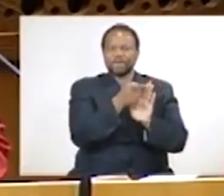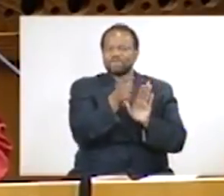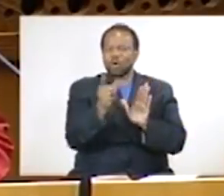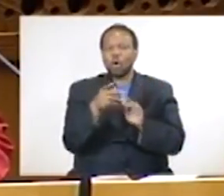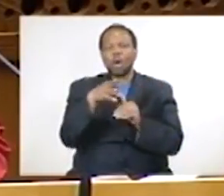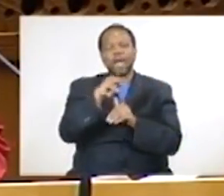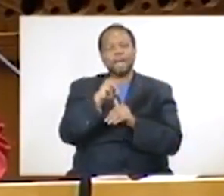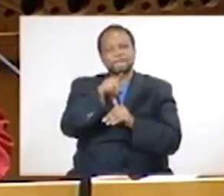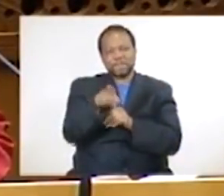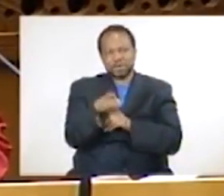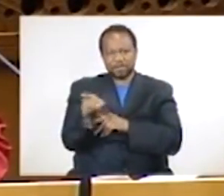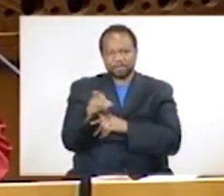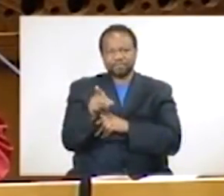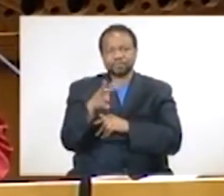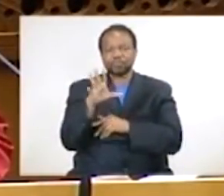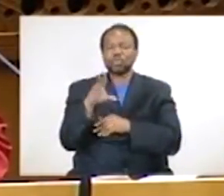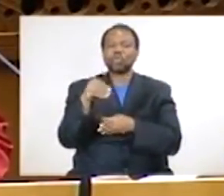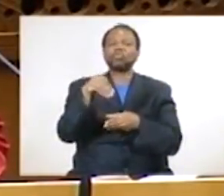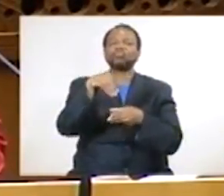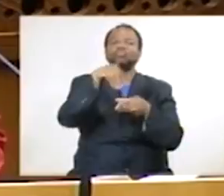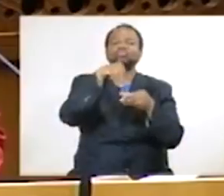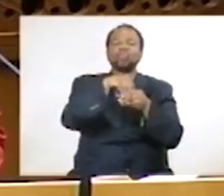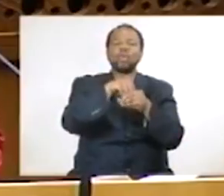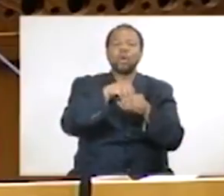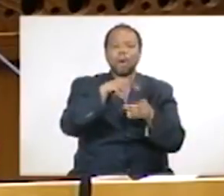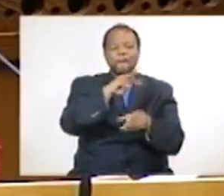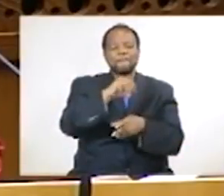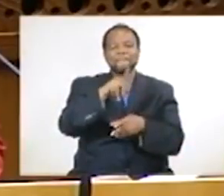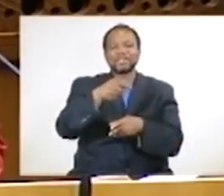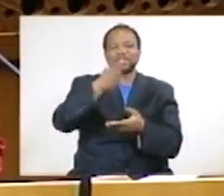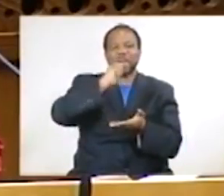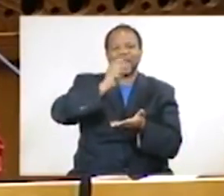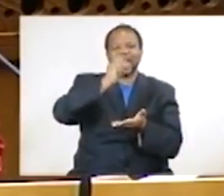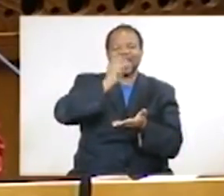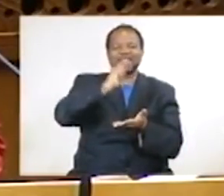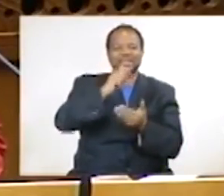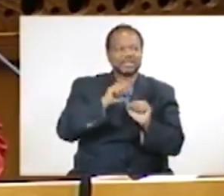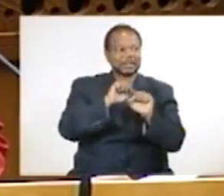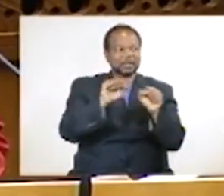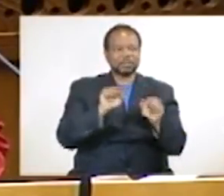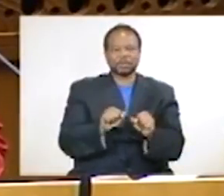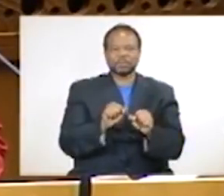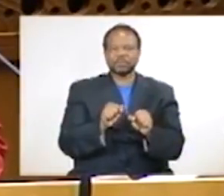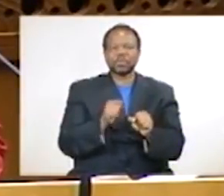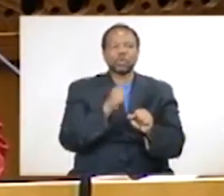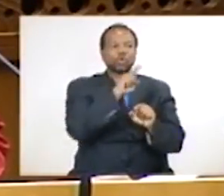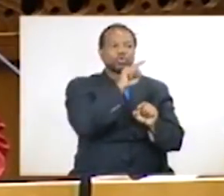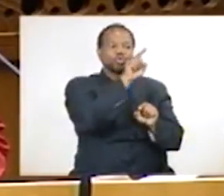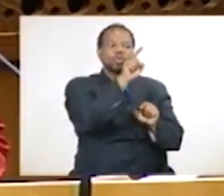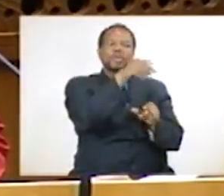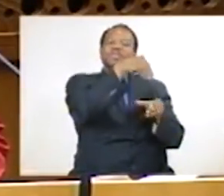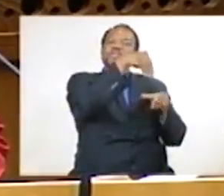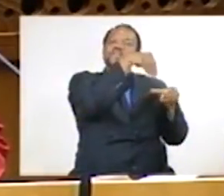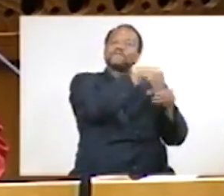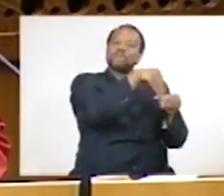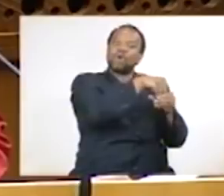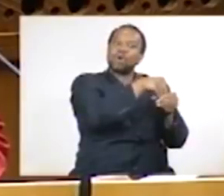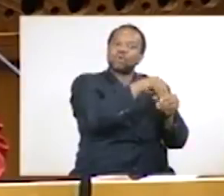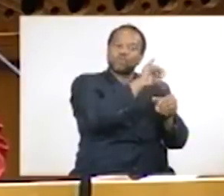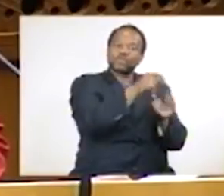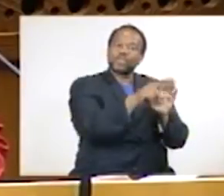wrong things as the laws that run this parliament for the past 20 years. For example, the 1975